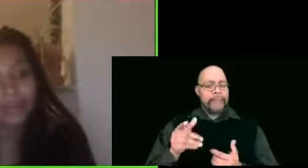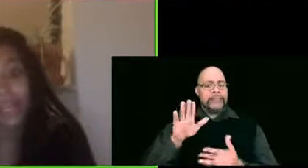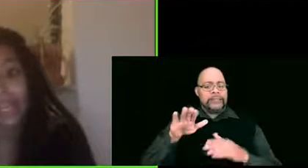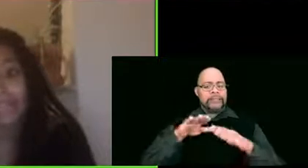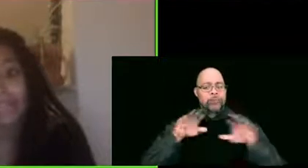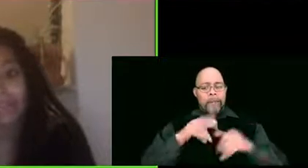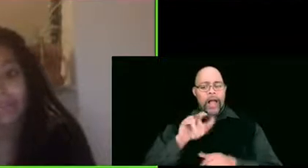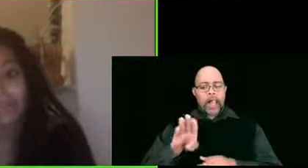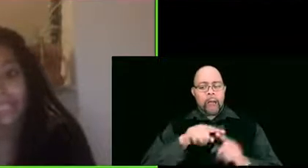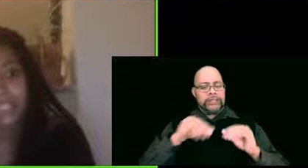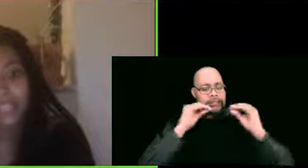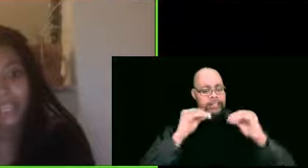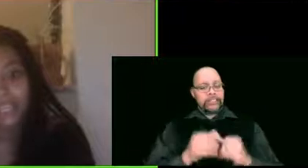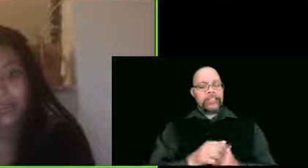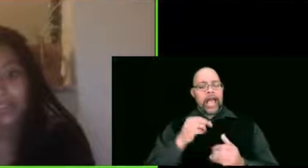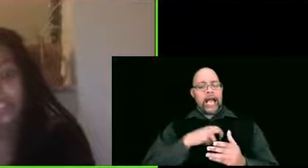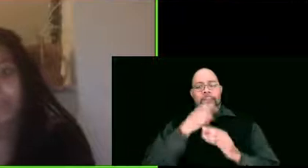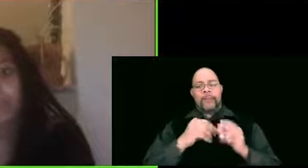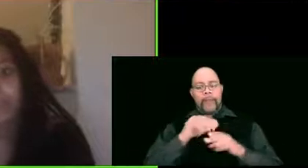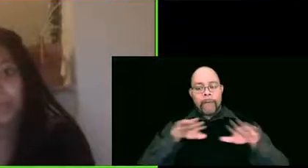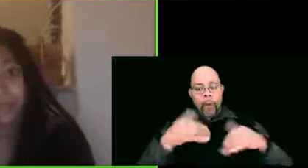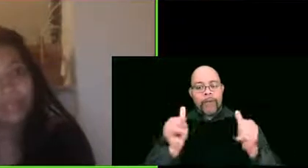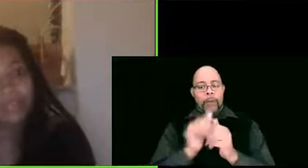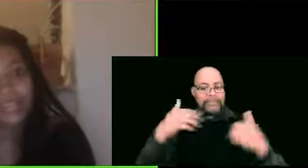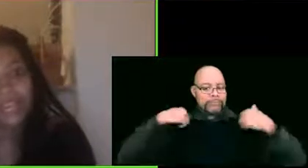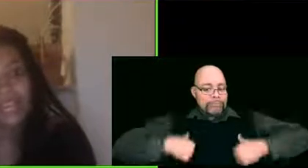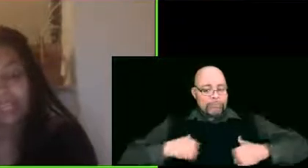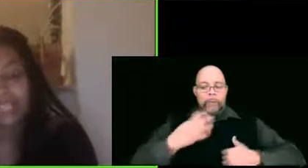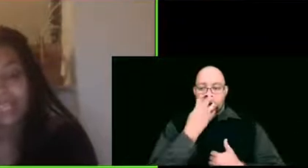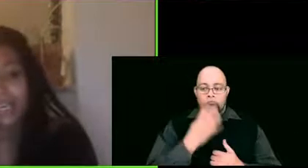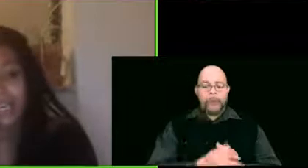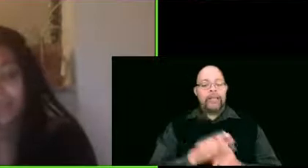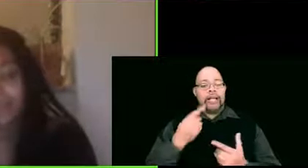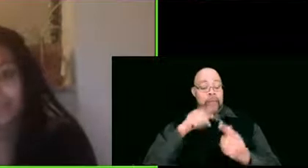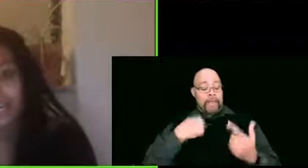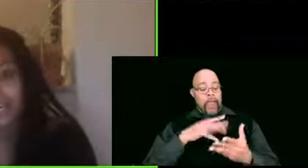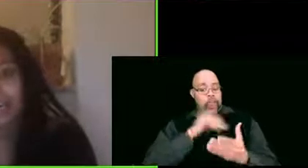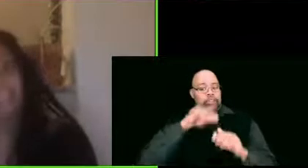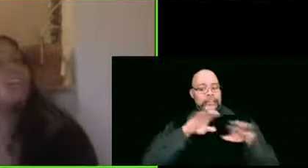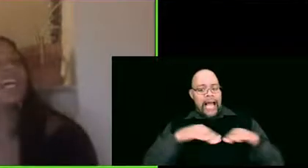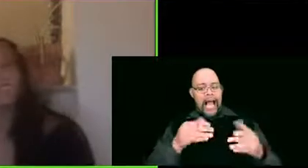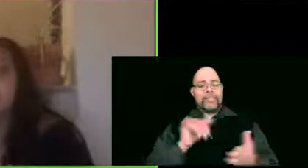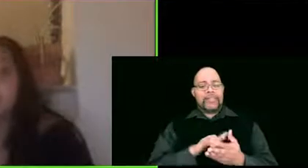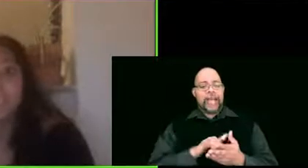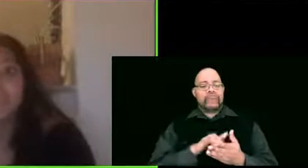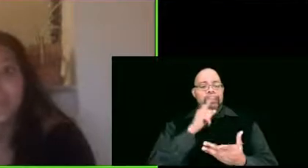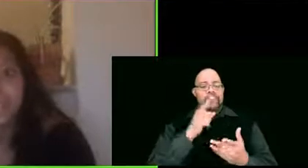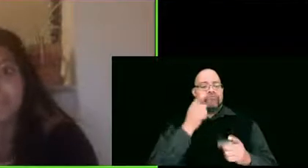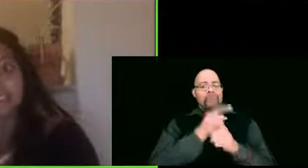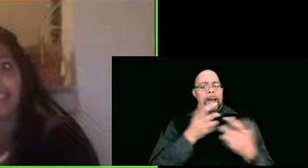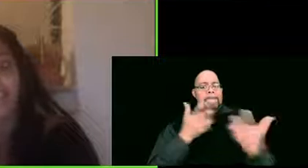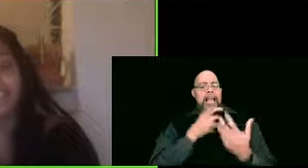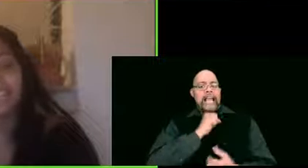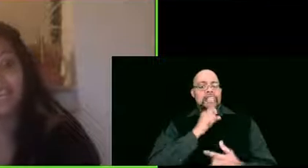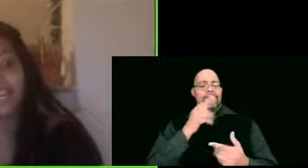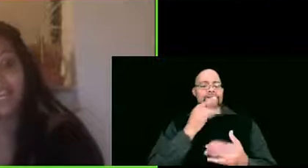out at his dive club when he was teaching, and often jump in the pool and play with his gear. And for me, kind of learning to dive was very much waiting